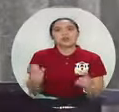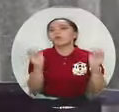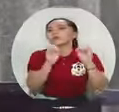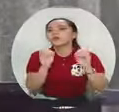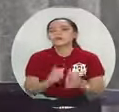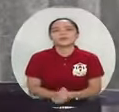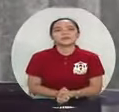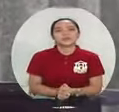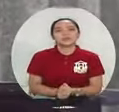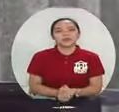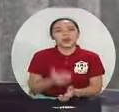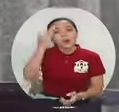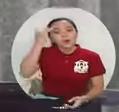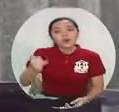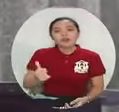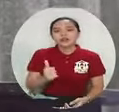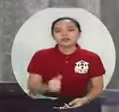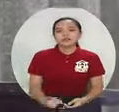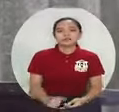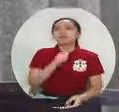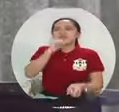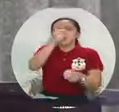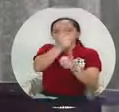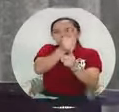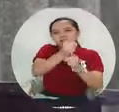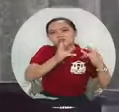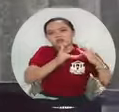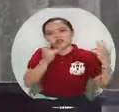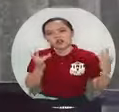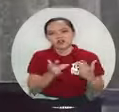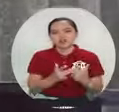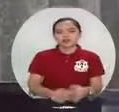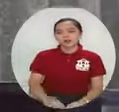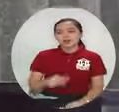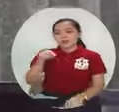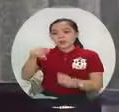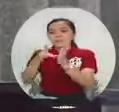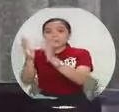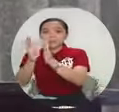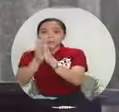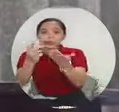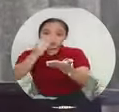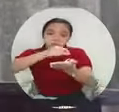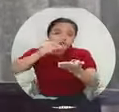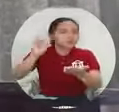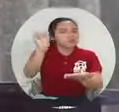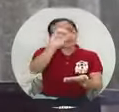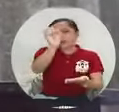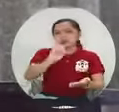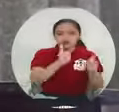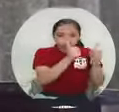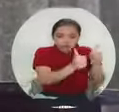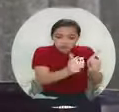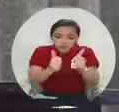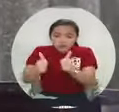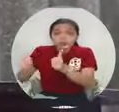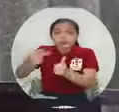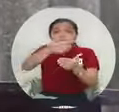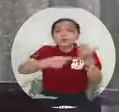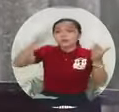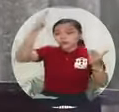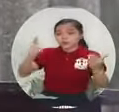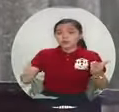Cain. Why? It was not done rightly and biblically. It was not done according to what